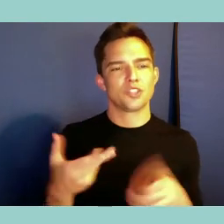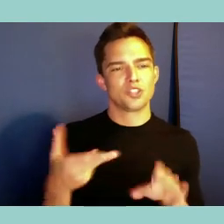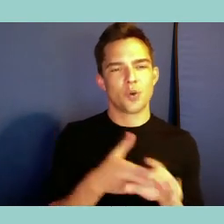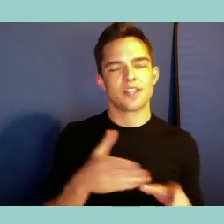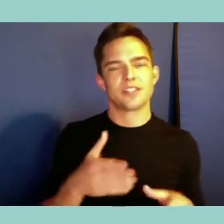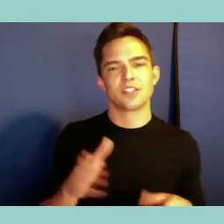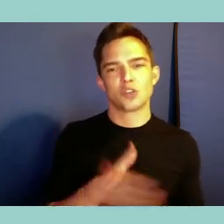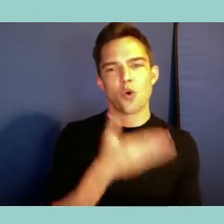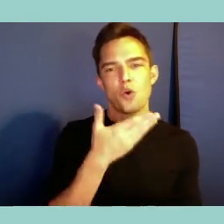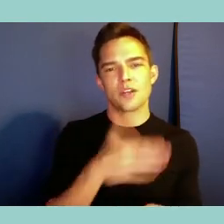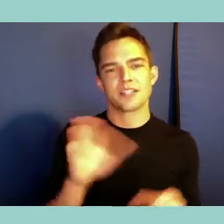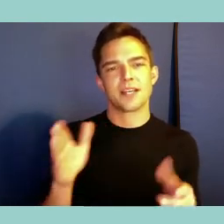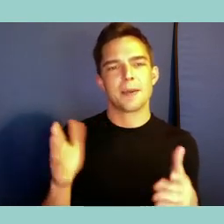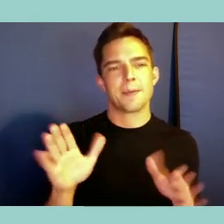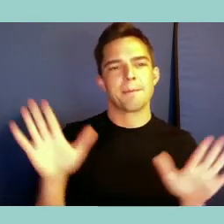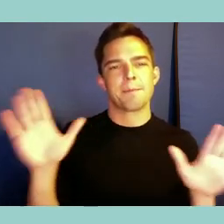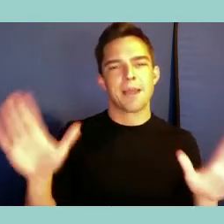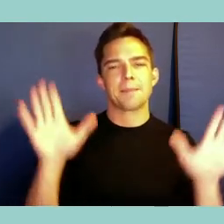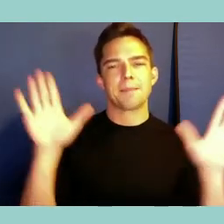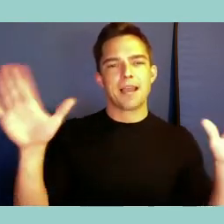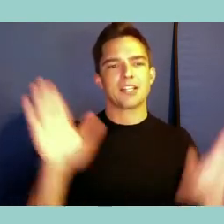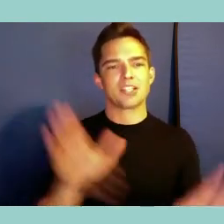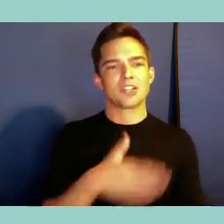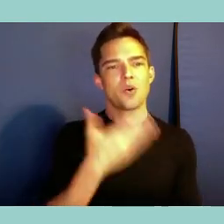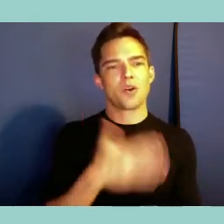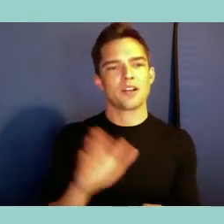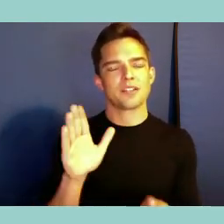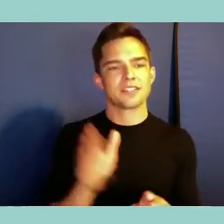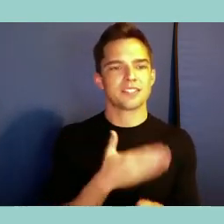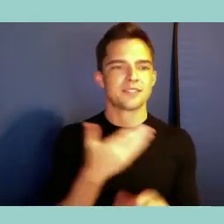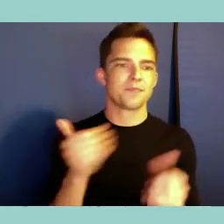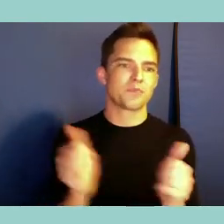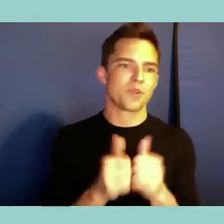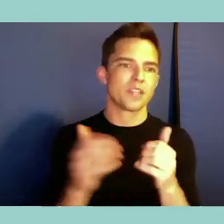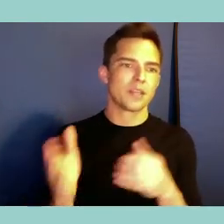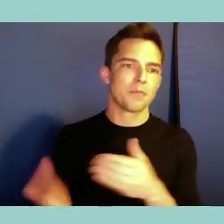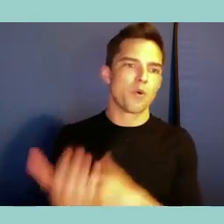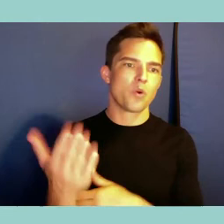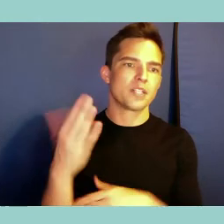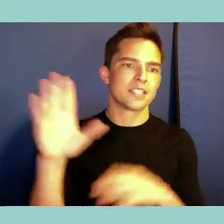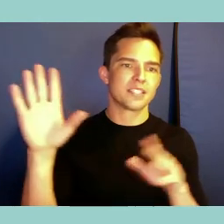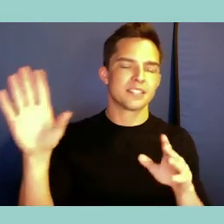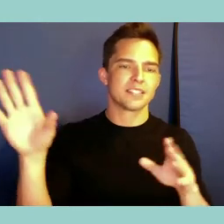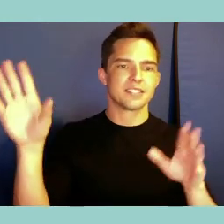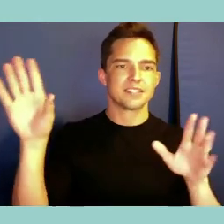the mighty, mighty chorus. Bitch, the morning stars